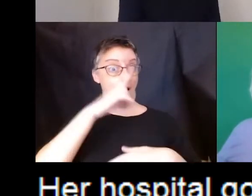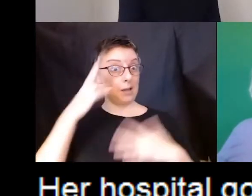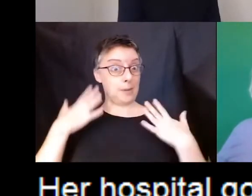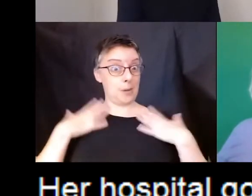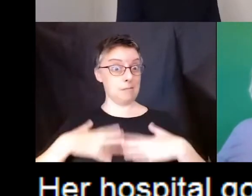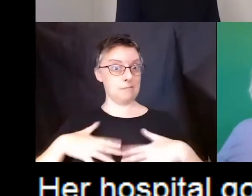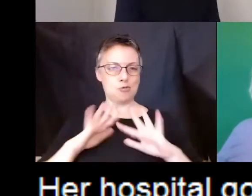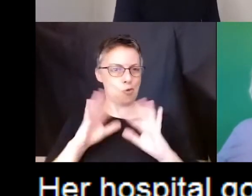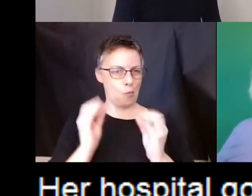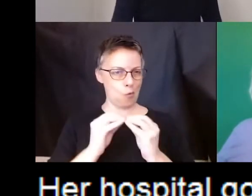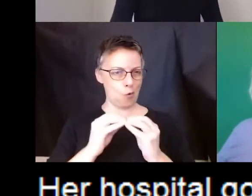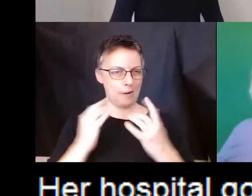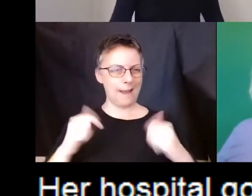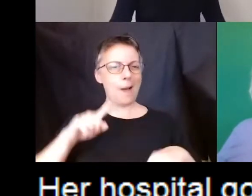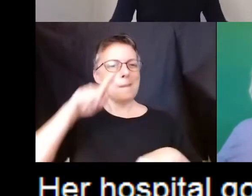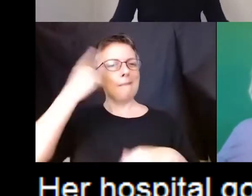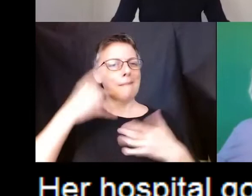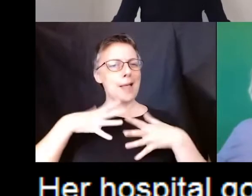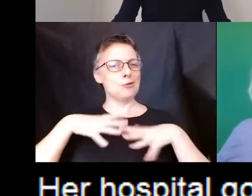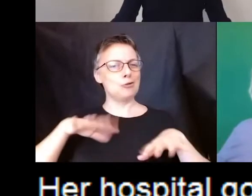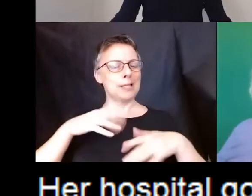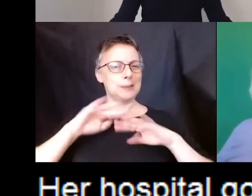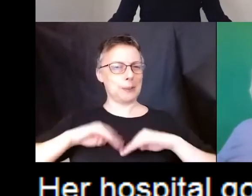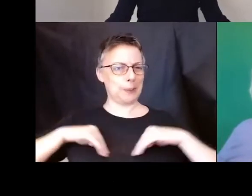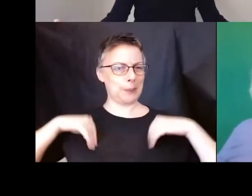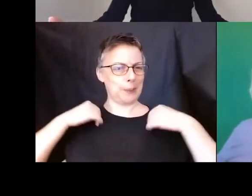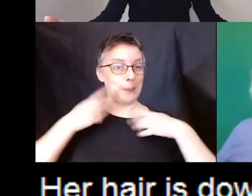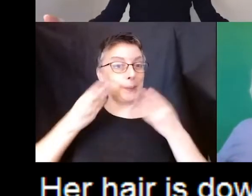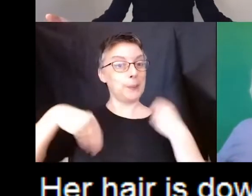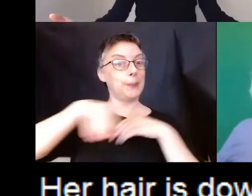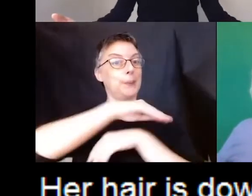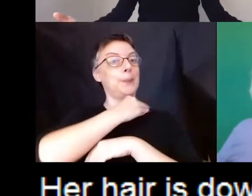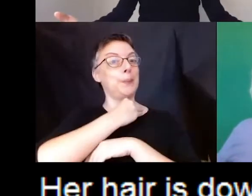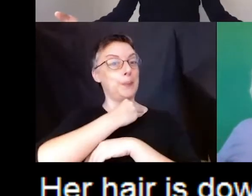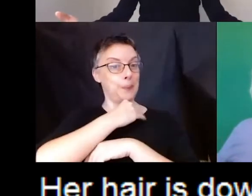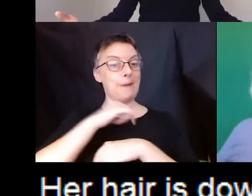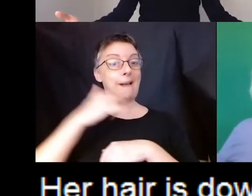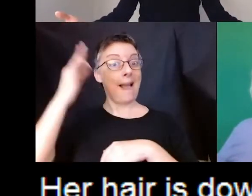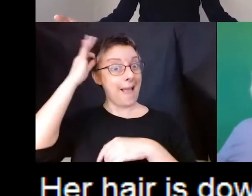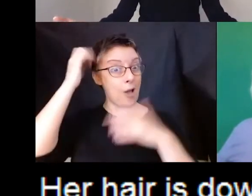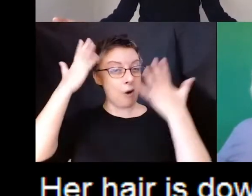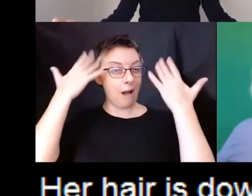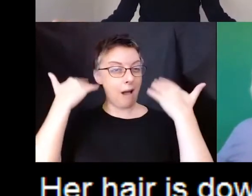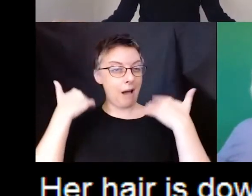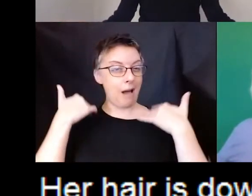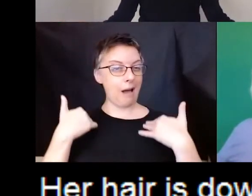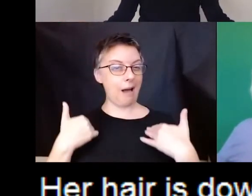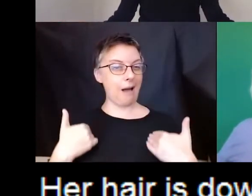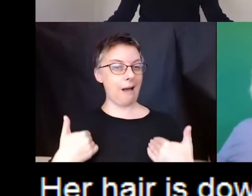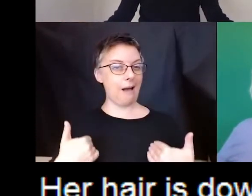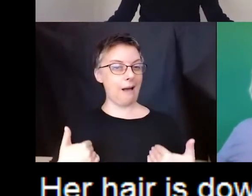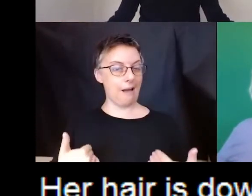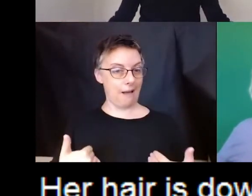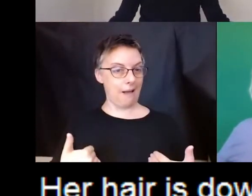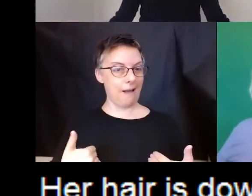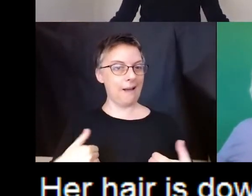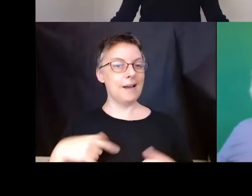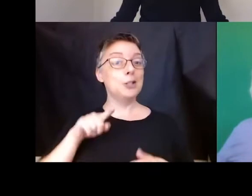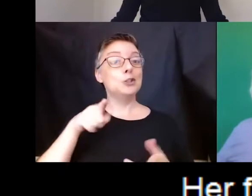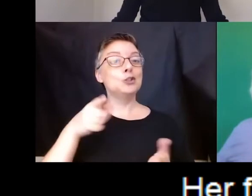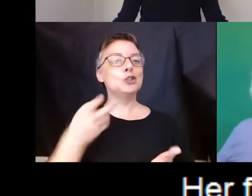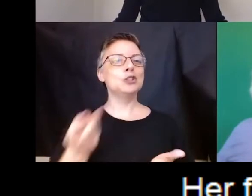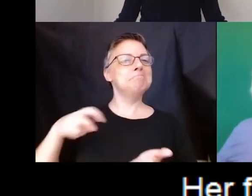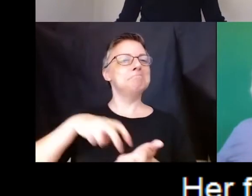and she now wears a black dress and black scarf. Her hair is down, long and flowing. She gets out of